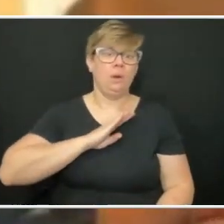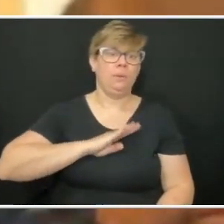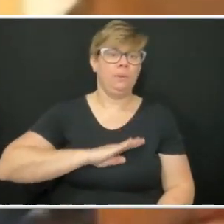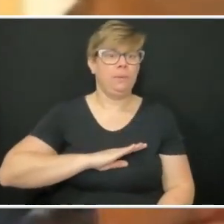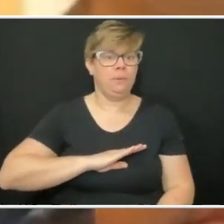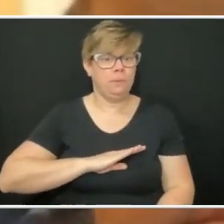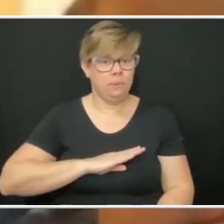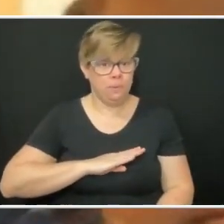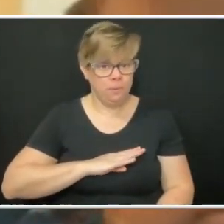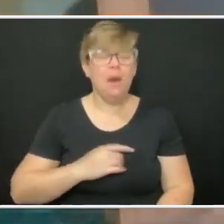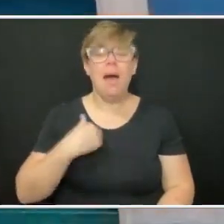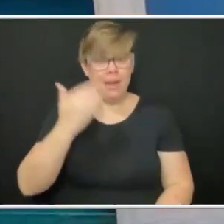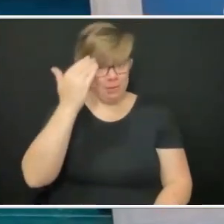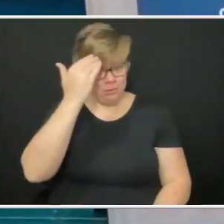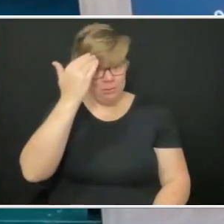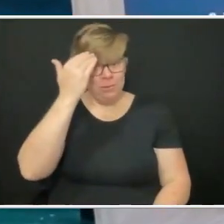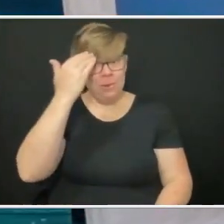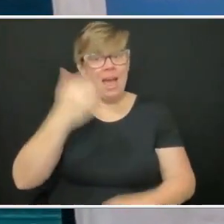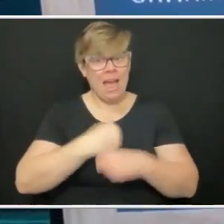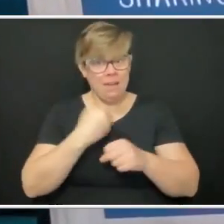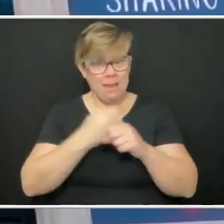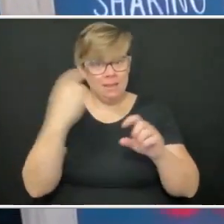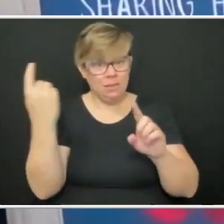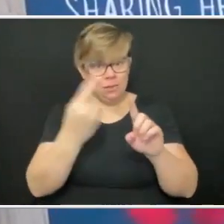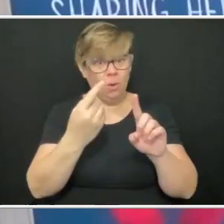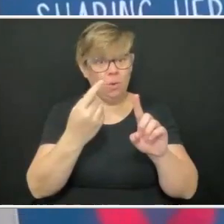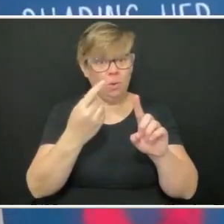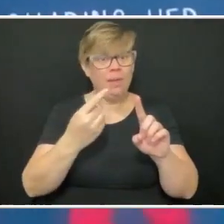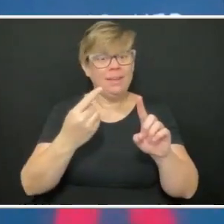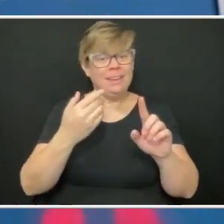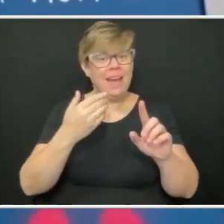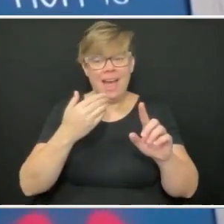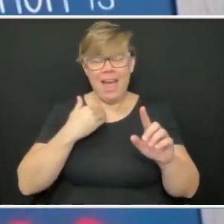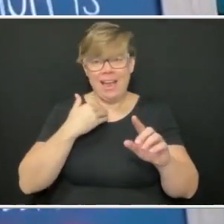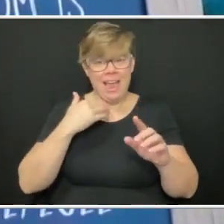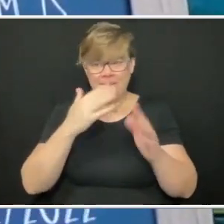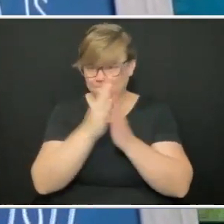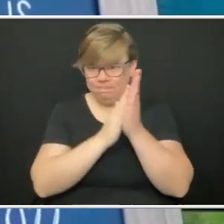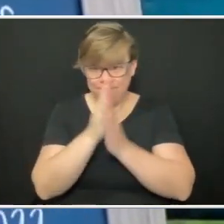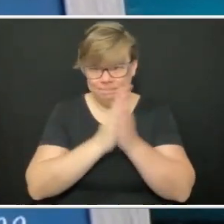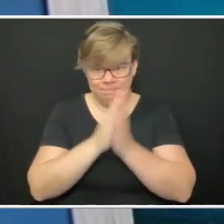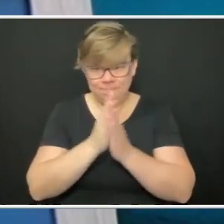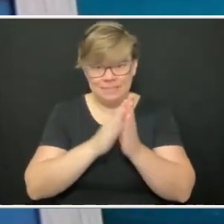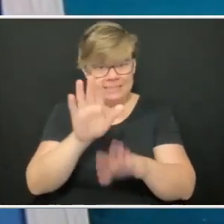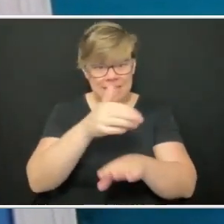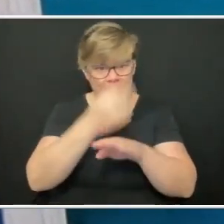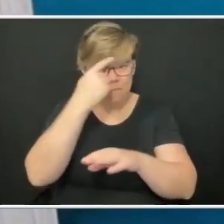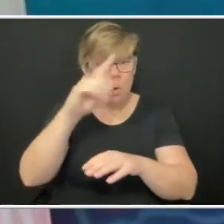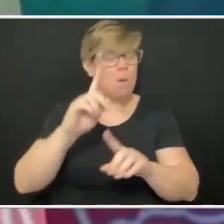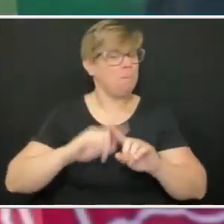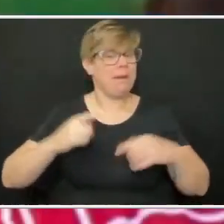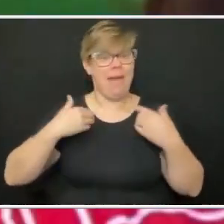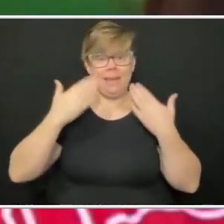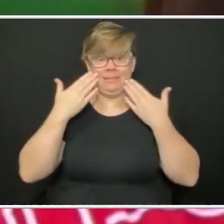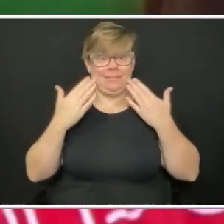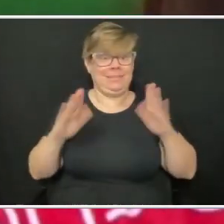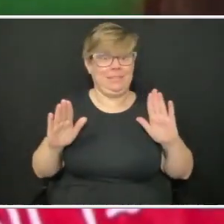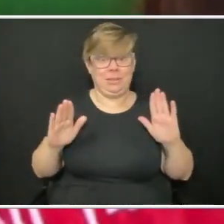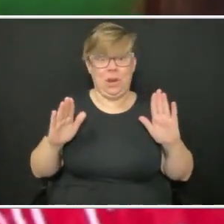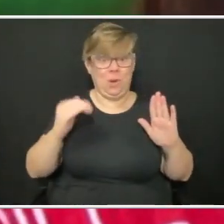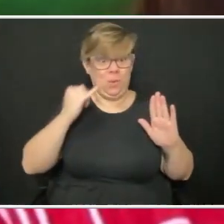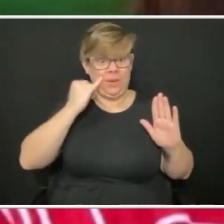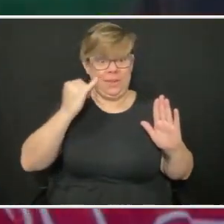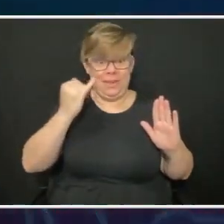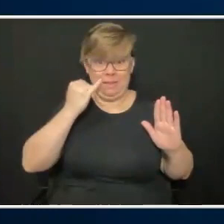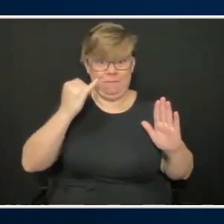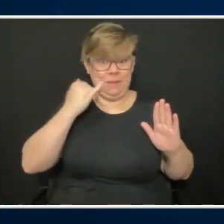I knew that I had made the goal that I had set out for, but I just didn't know if it would